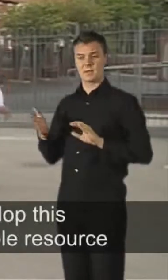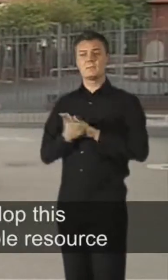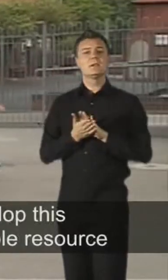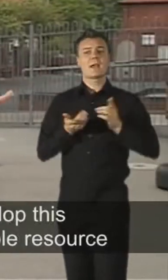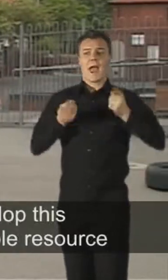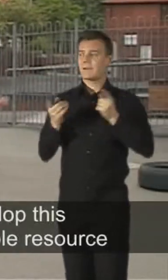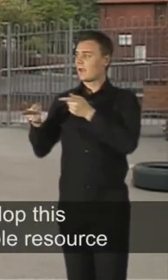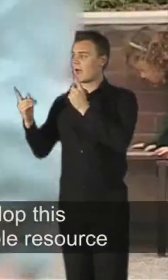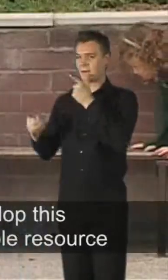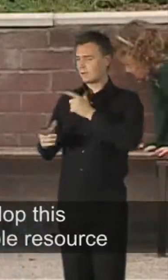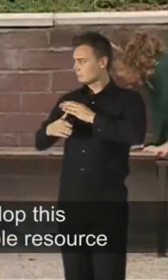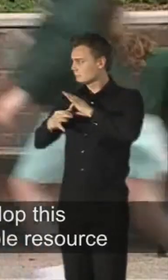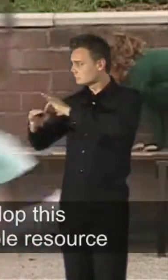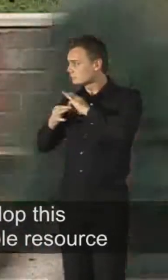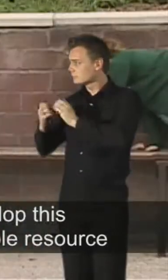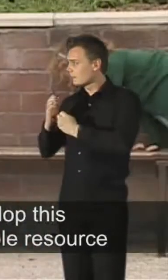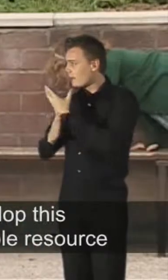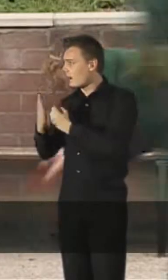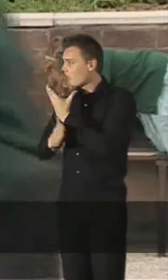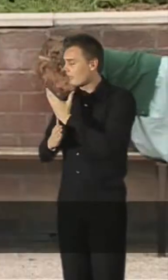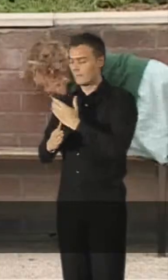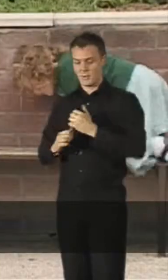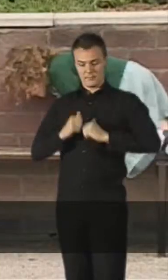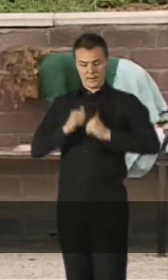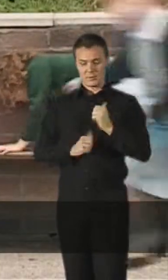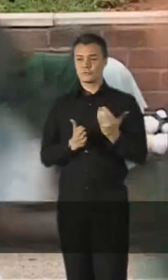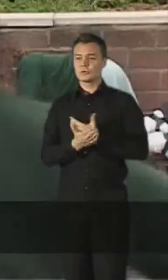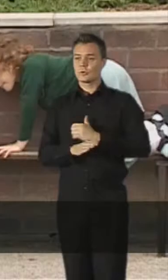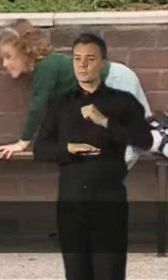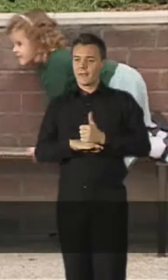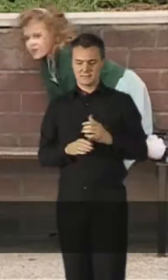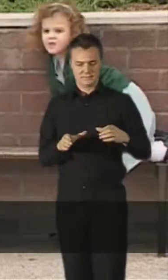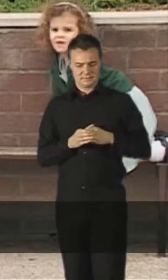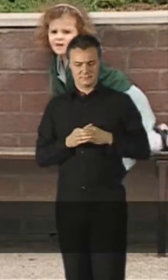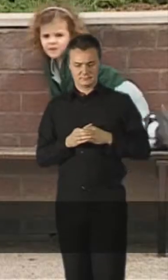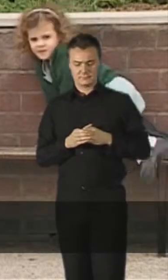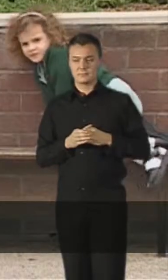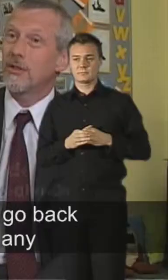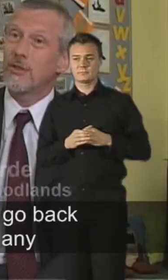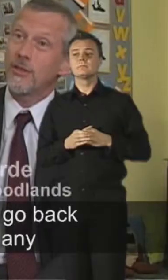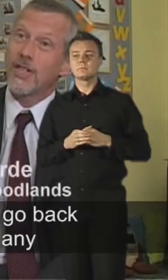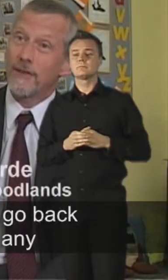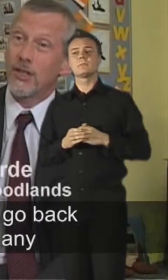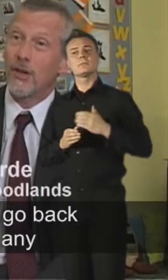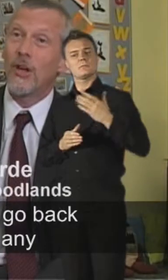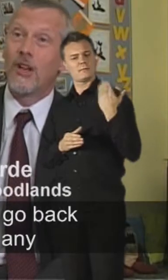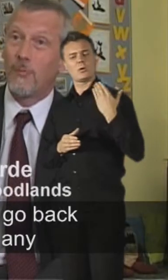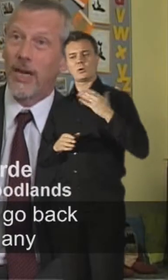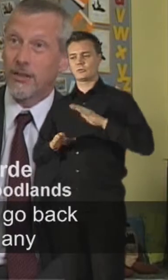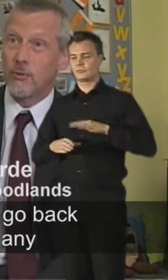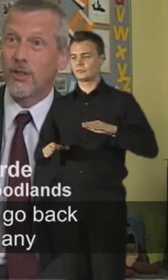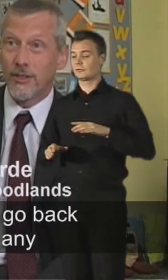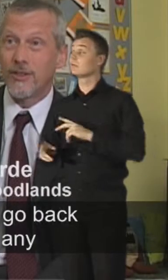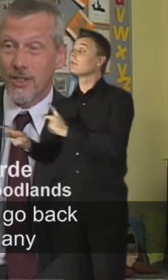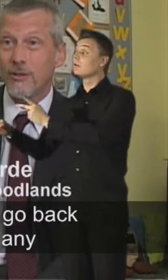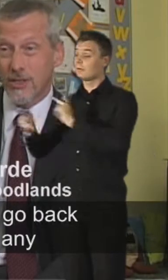heads, to develop this relationship and to build an accessible resource base at St John Vianney's. Our children always used to have to go